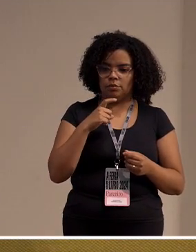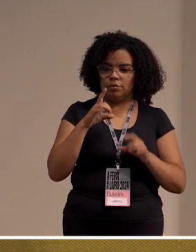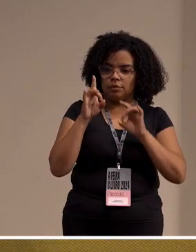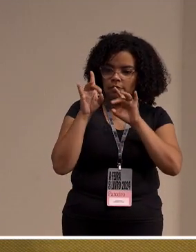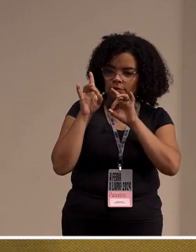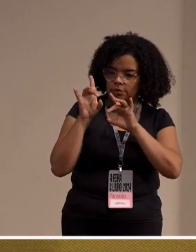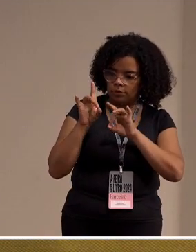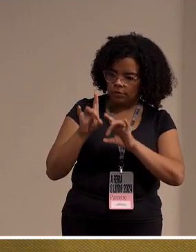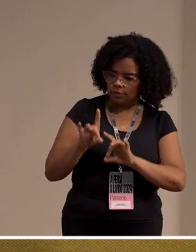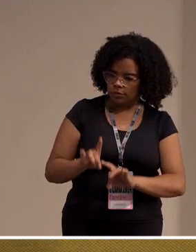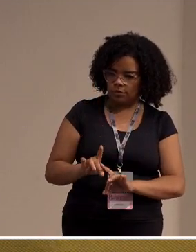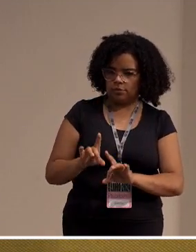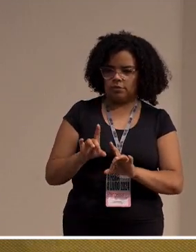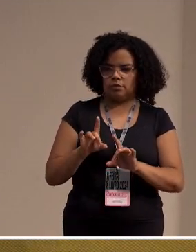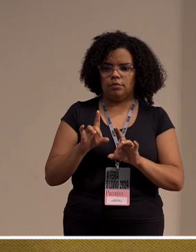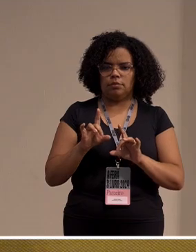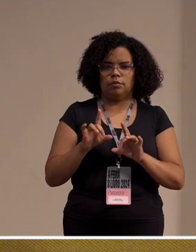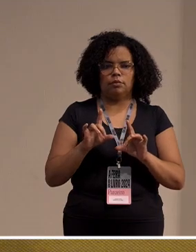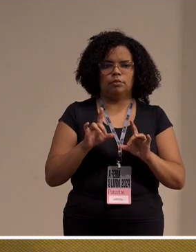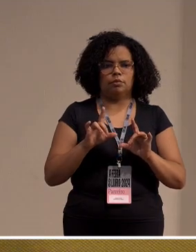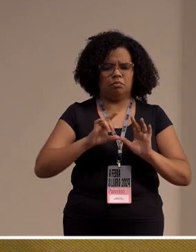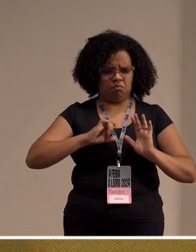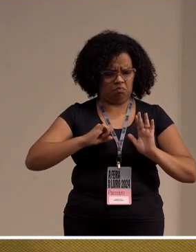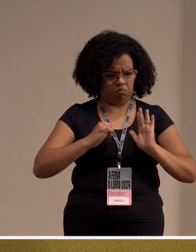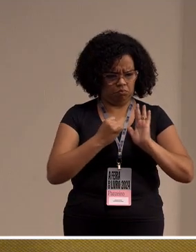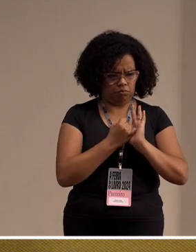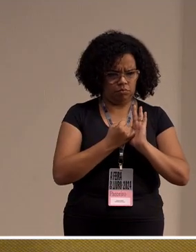not rooted in fact, research, or interviews.